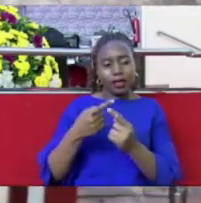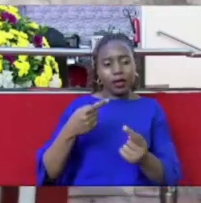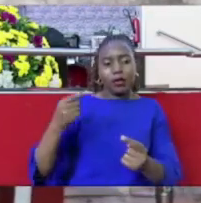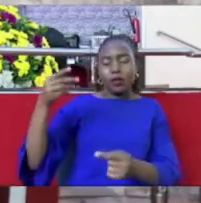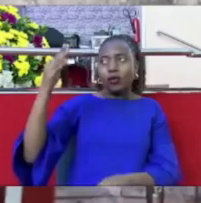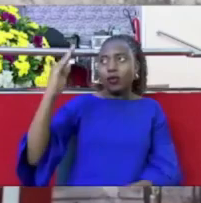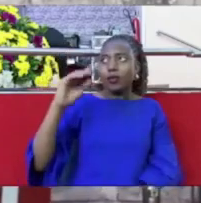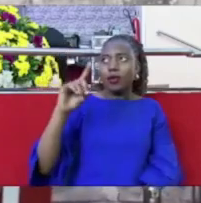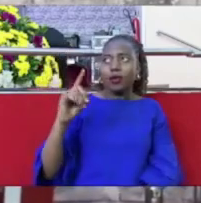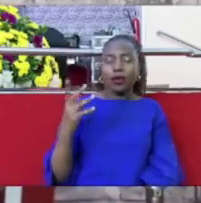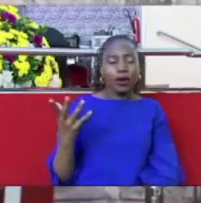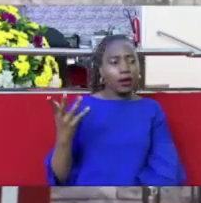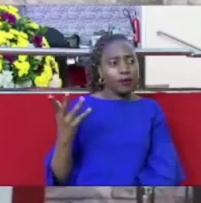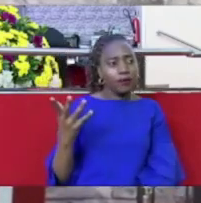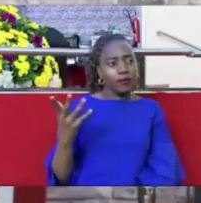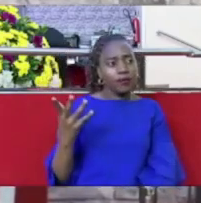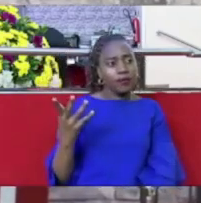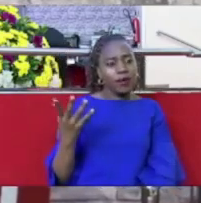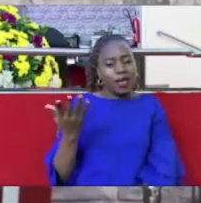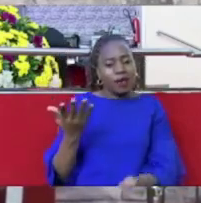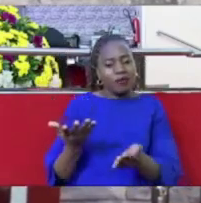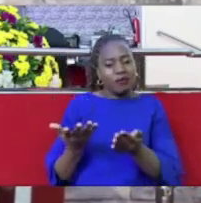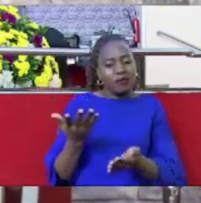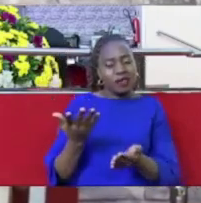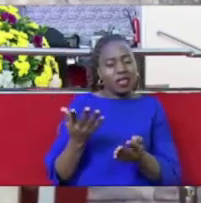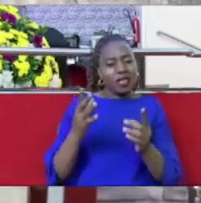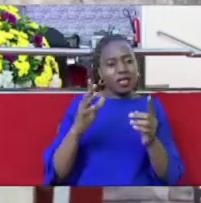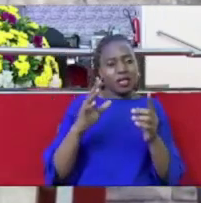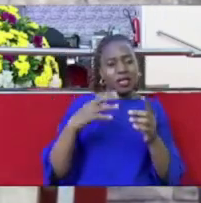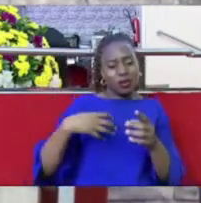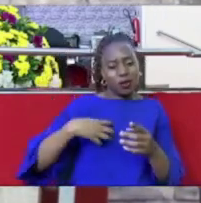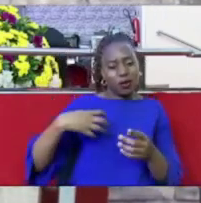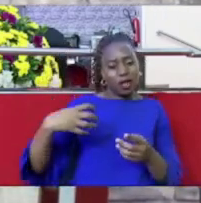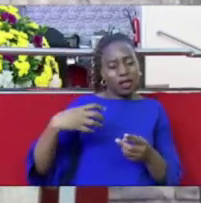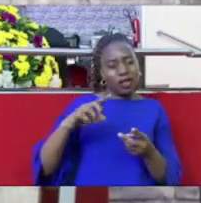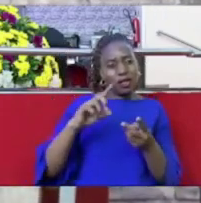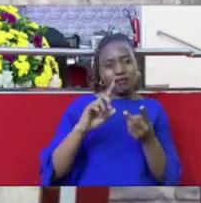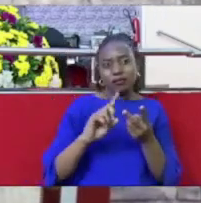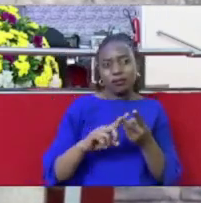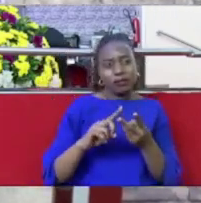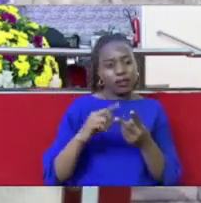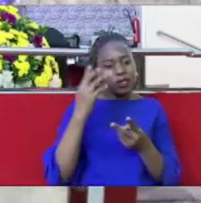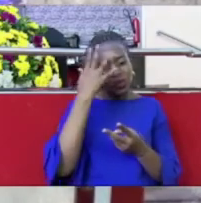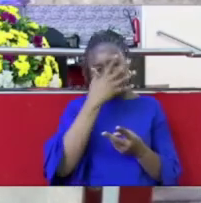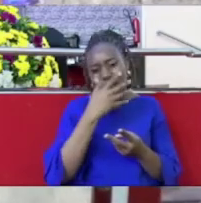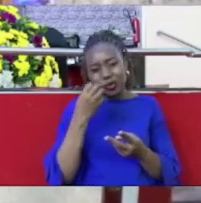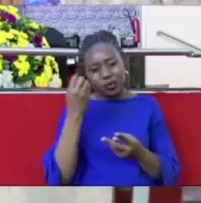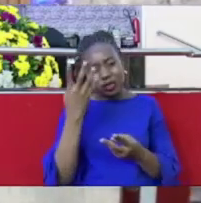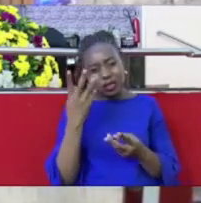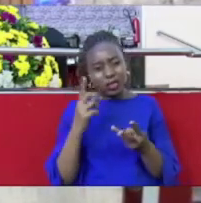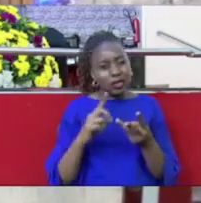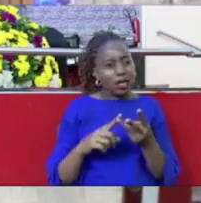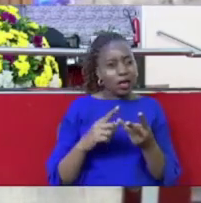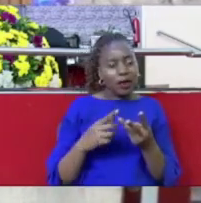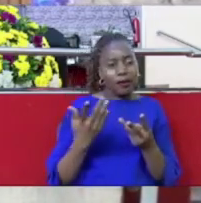na uhusiano wetu na Mungu? Is it wealth? Je, ni utajiri? Is it beauty? Je, ni urembo? Is